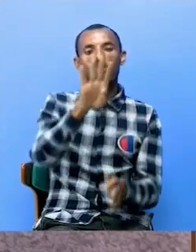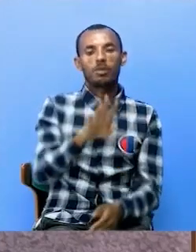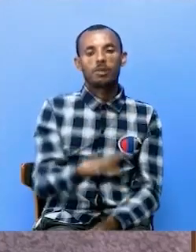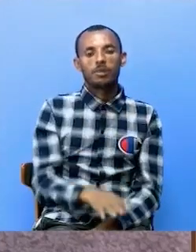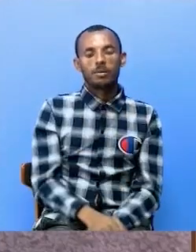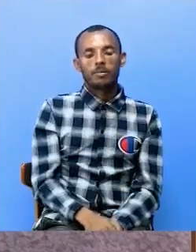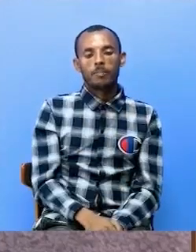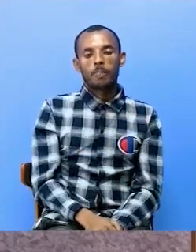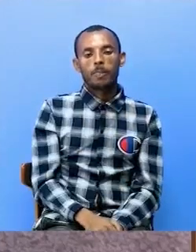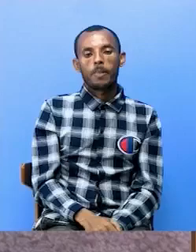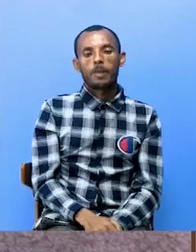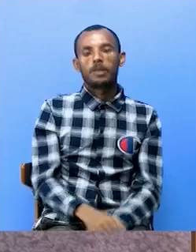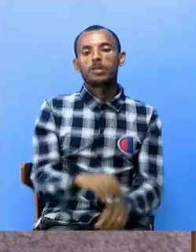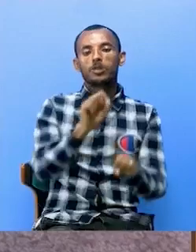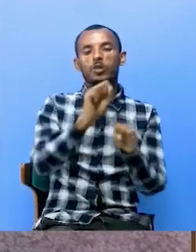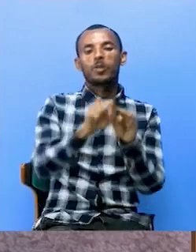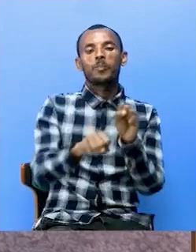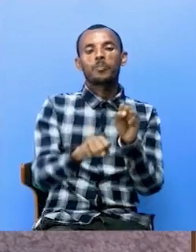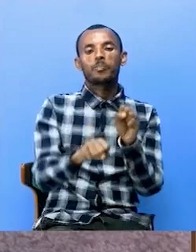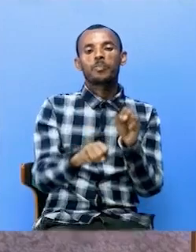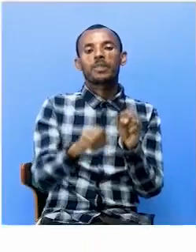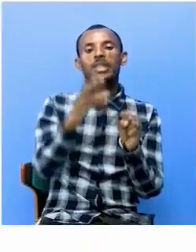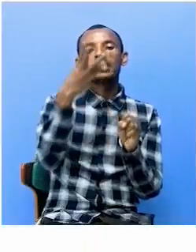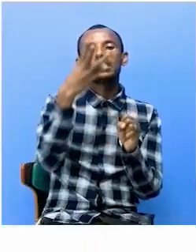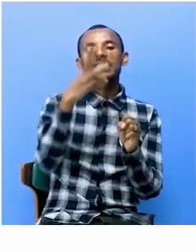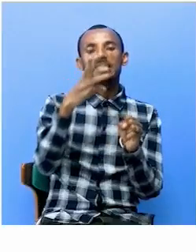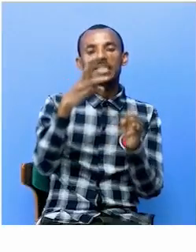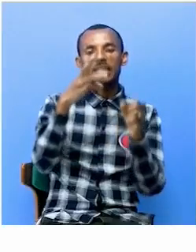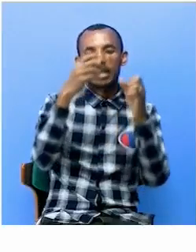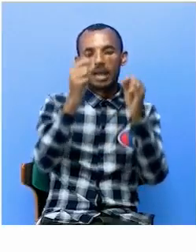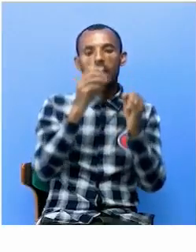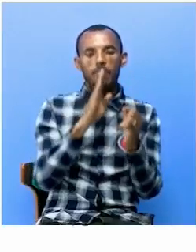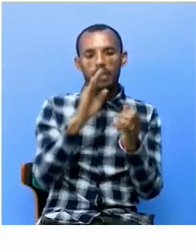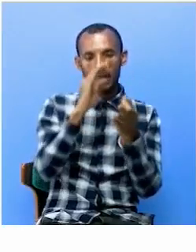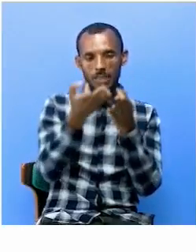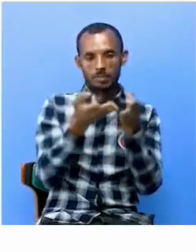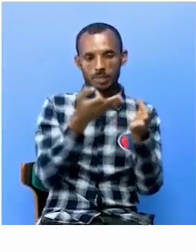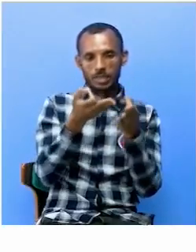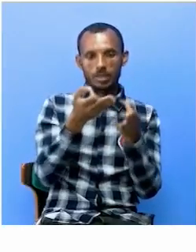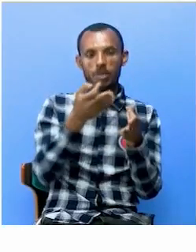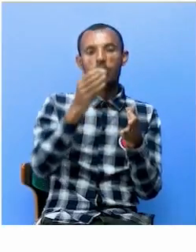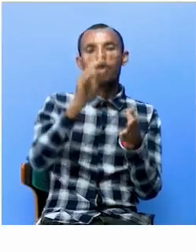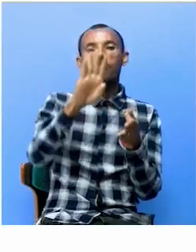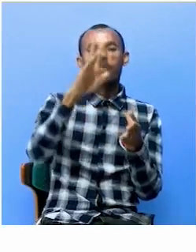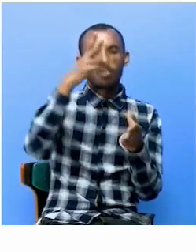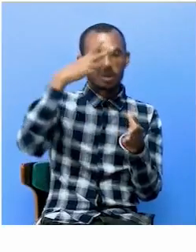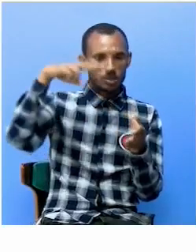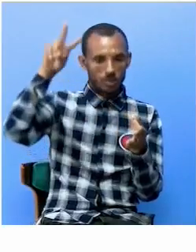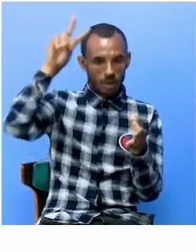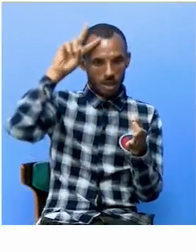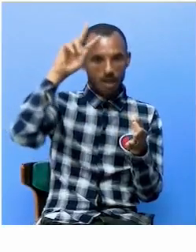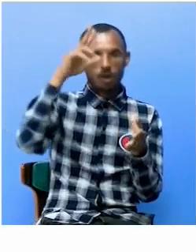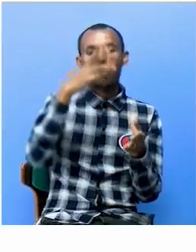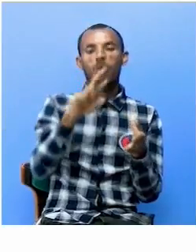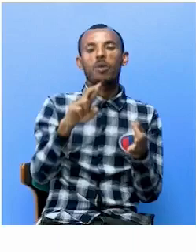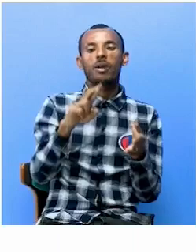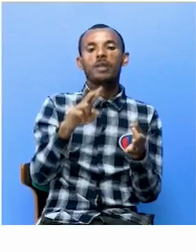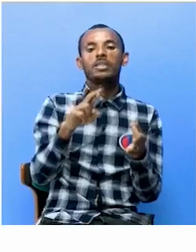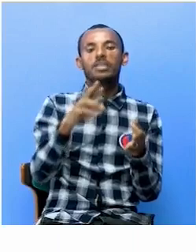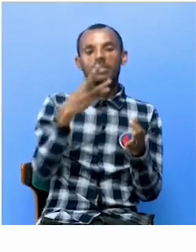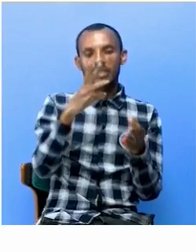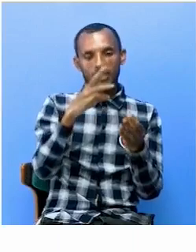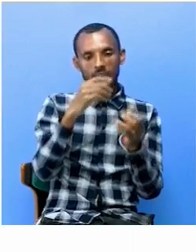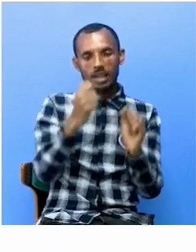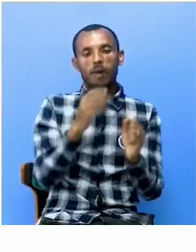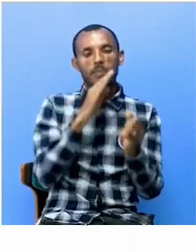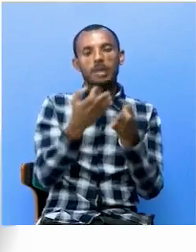4. So 16 can be expressed as 4 square, or 16 can